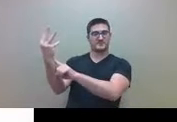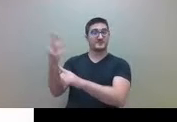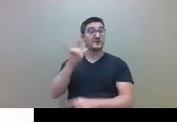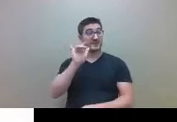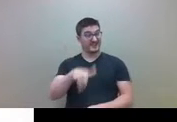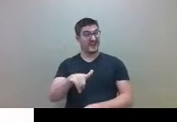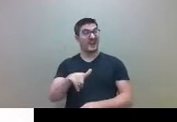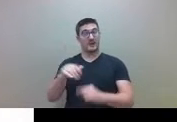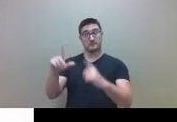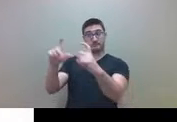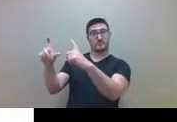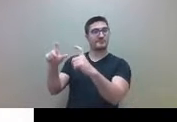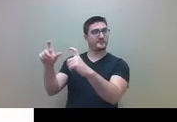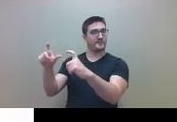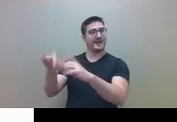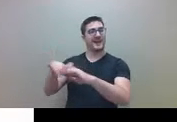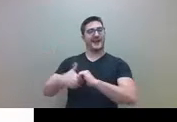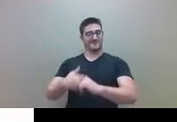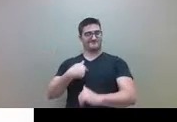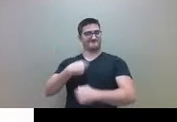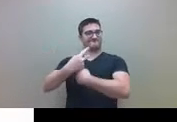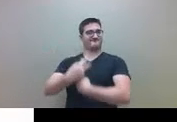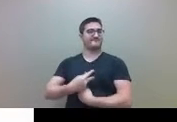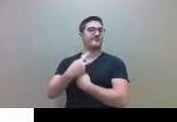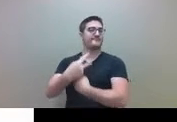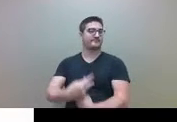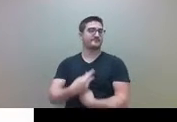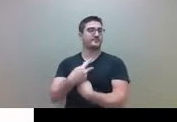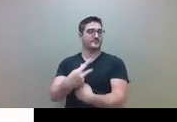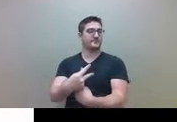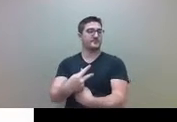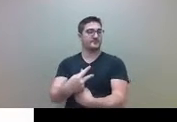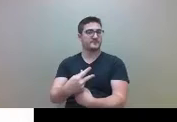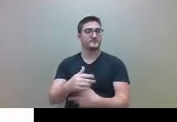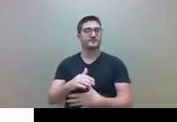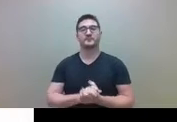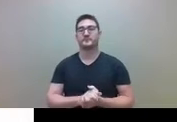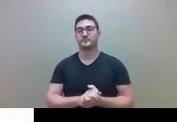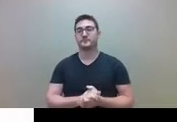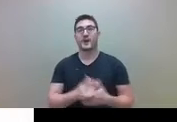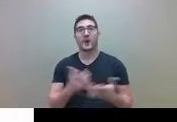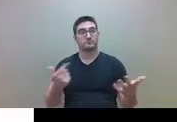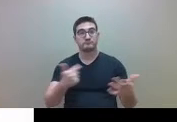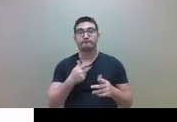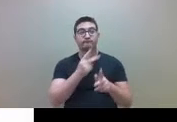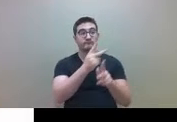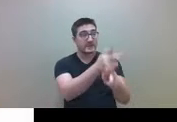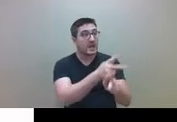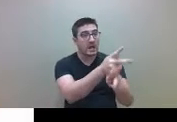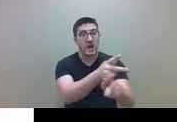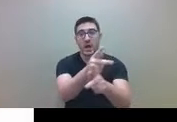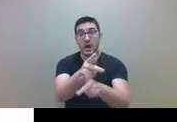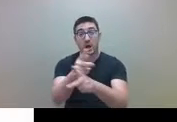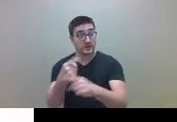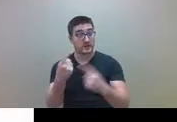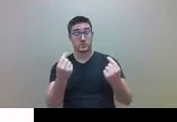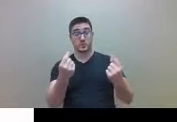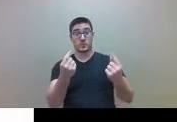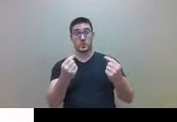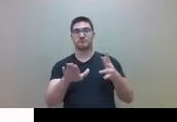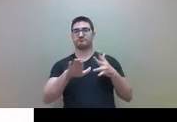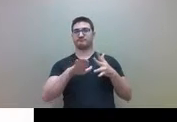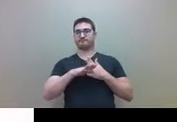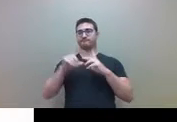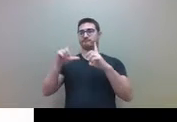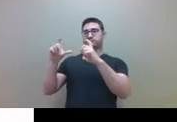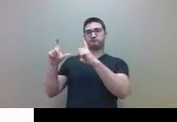tactics, and what I use during my caregiving role, and it's just kind of continued on after all these years.